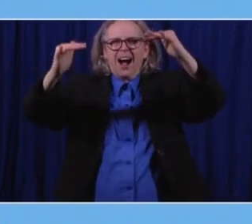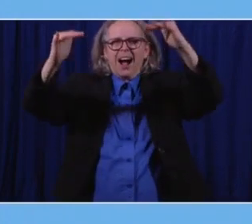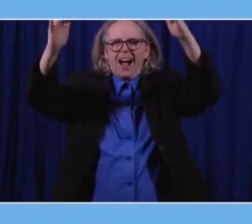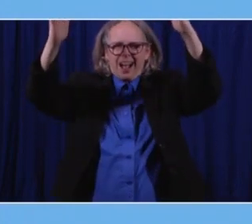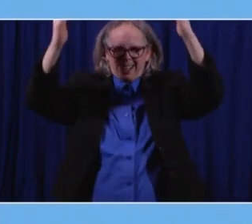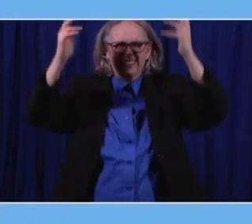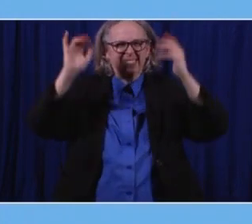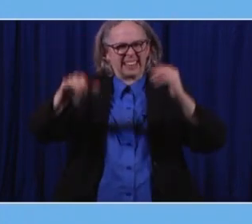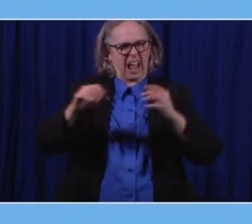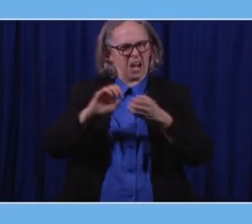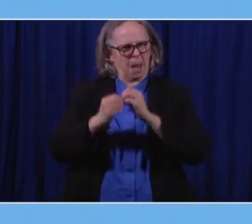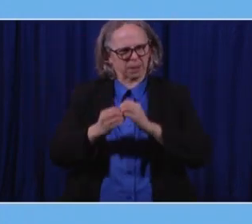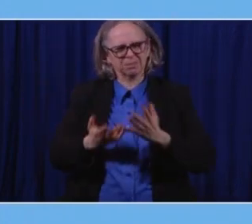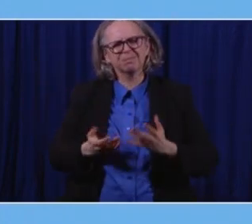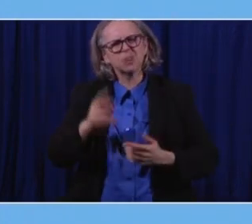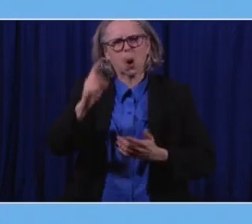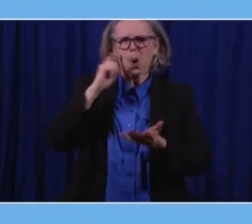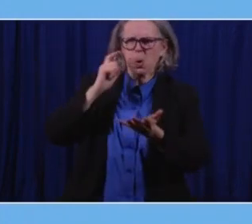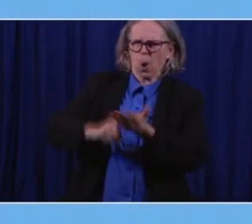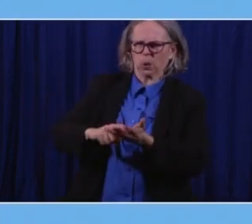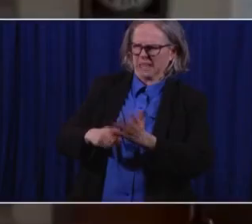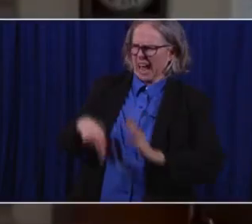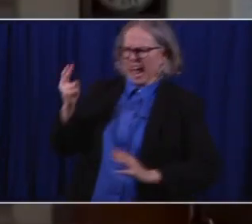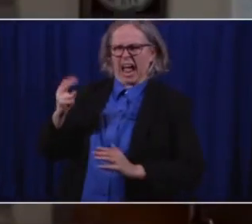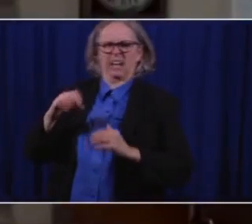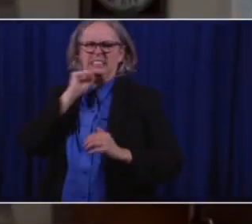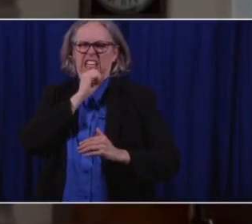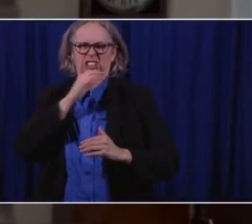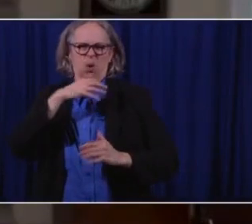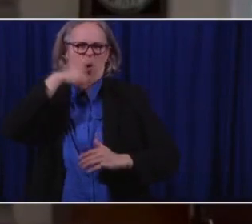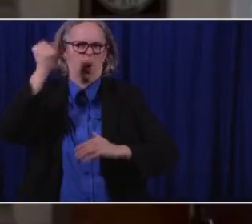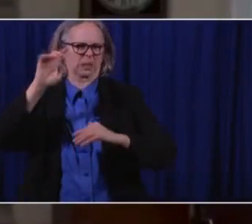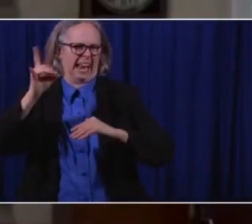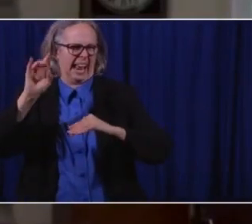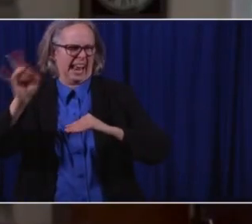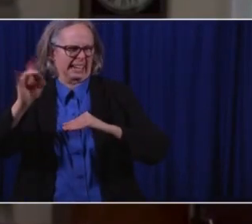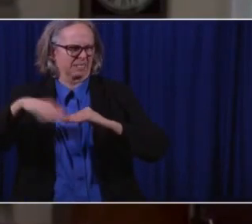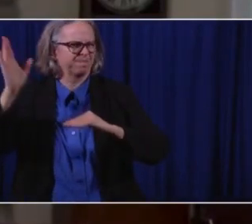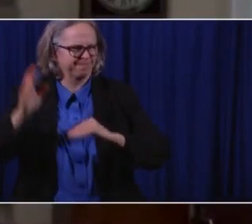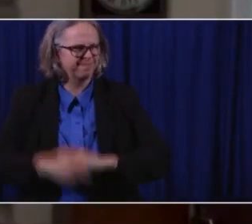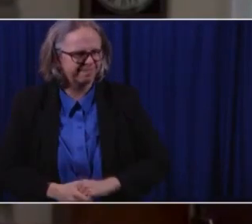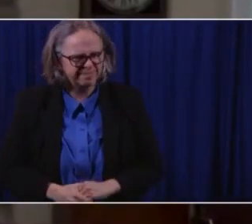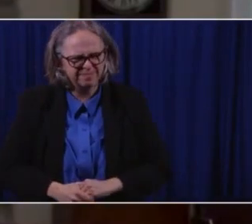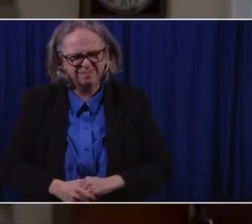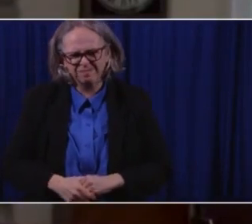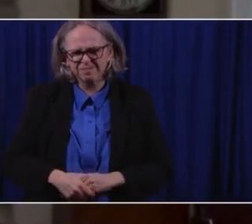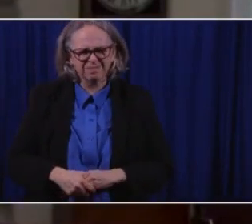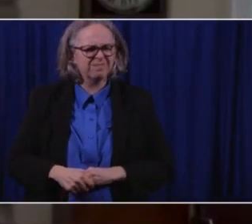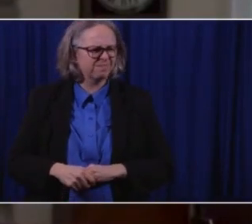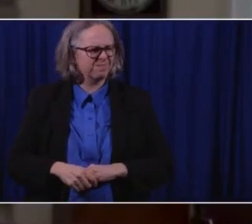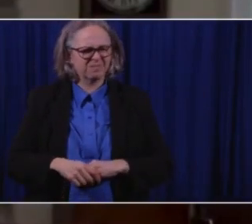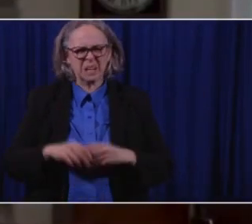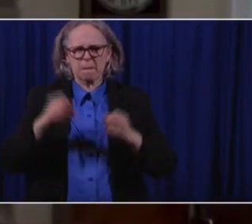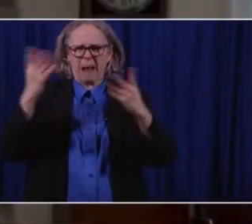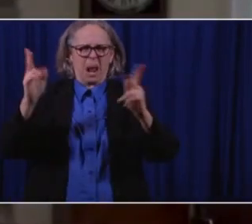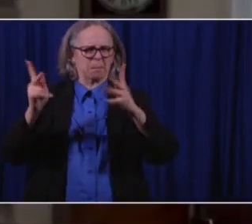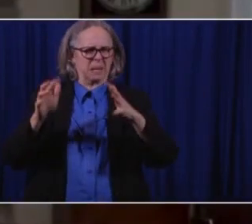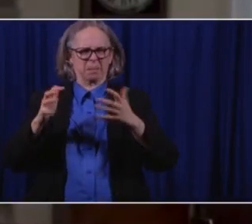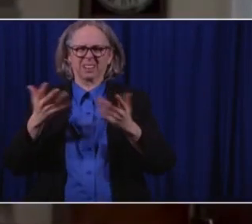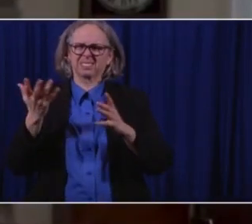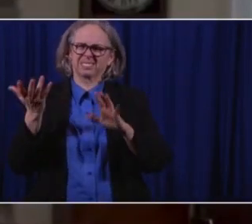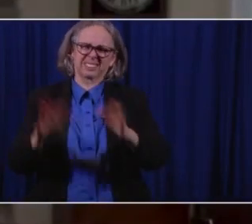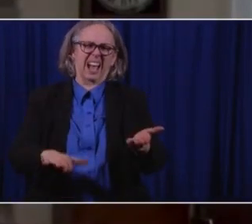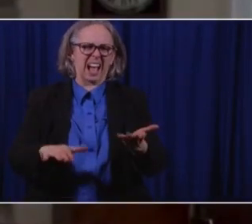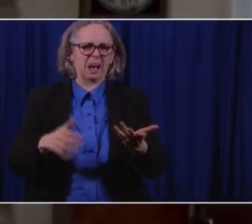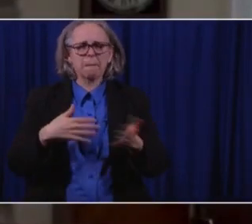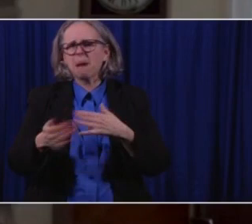and on. So we've had people die at almost every age, but if you look at the statistics,